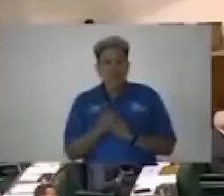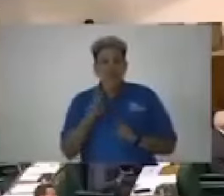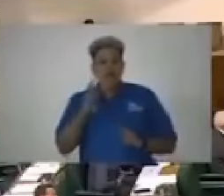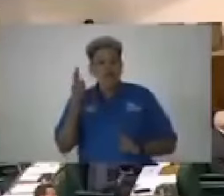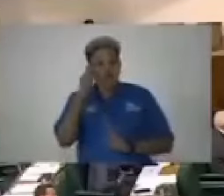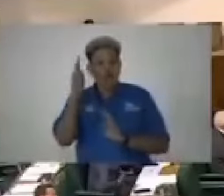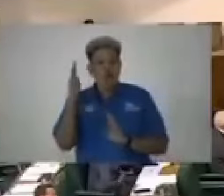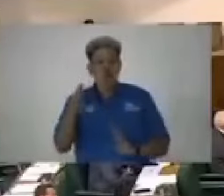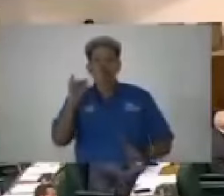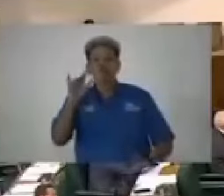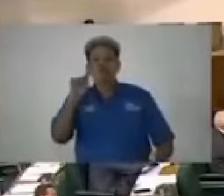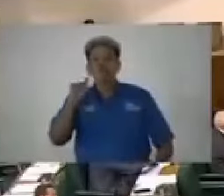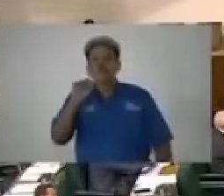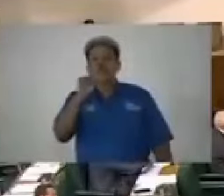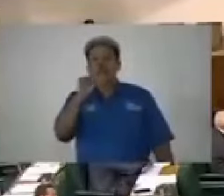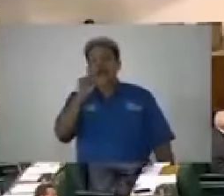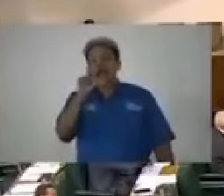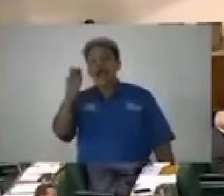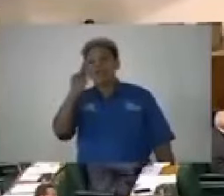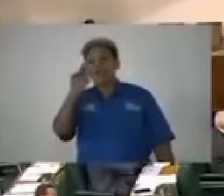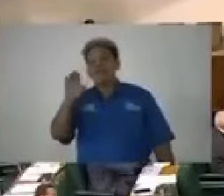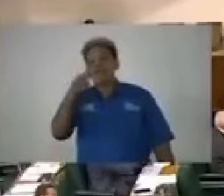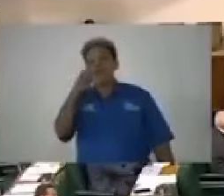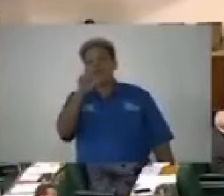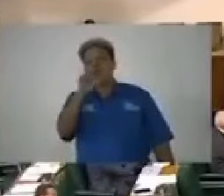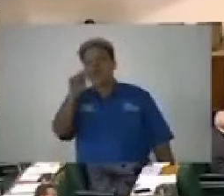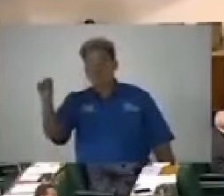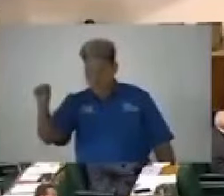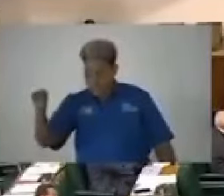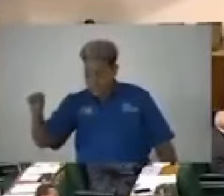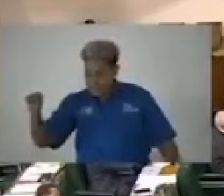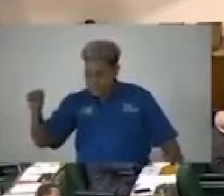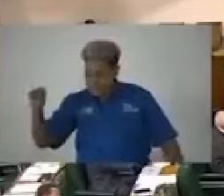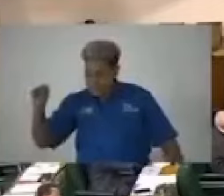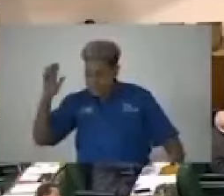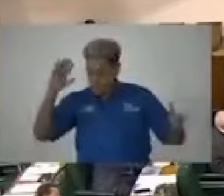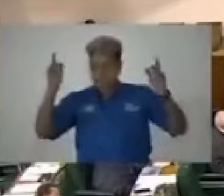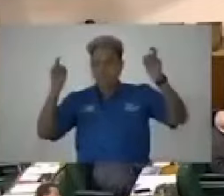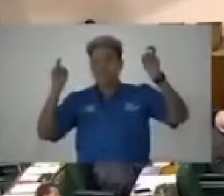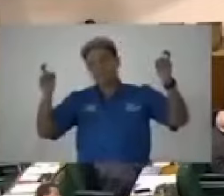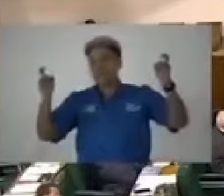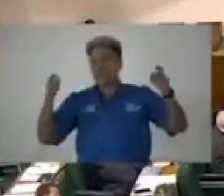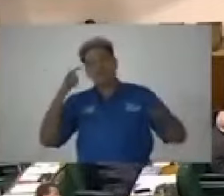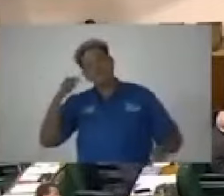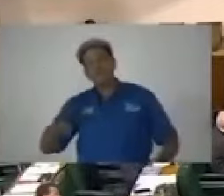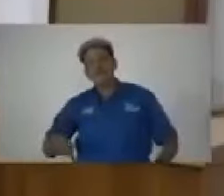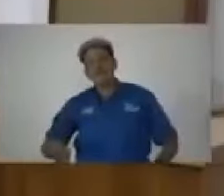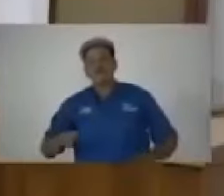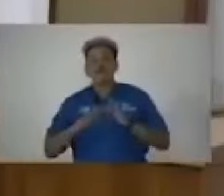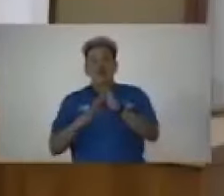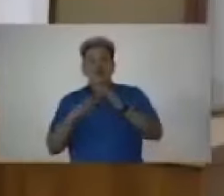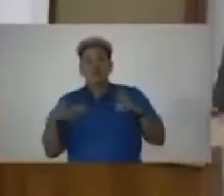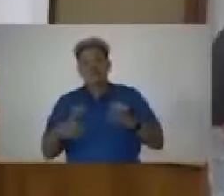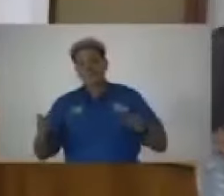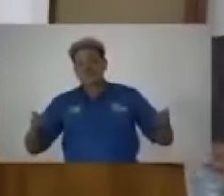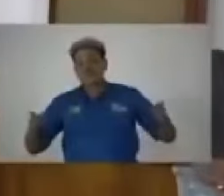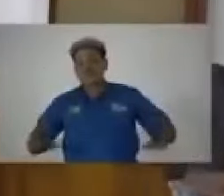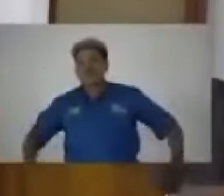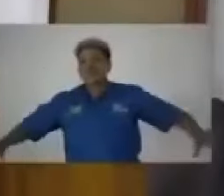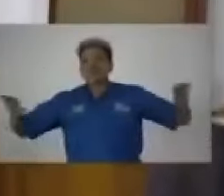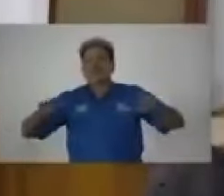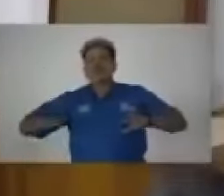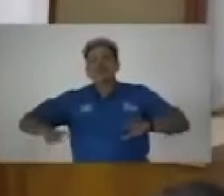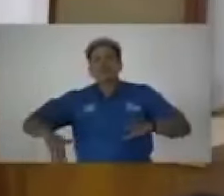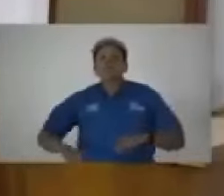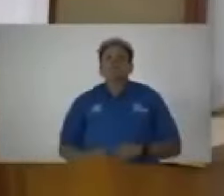Juliet Holness, was duly elected Speaker. There was absolutely no objection to the Speaker's